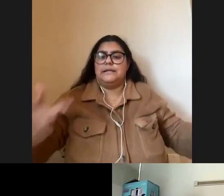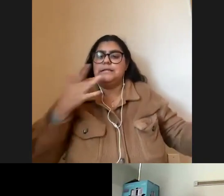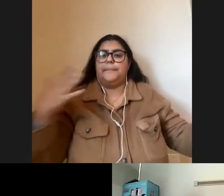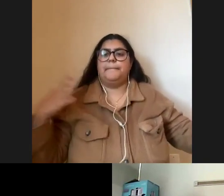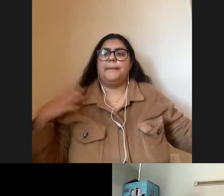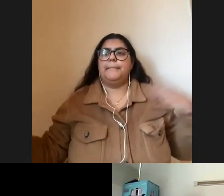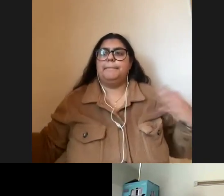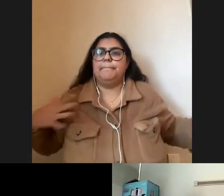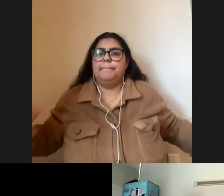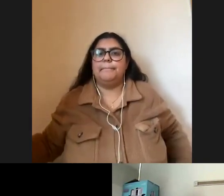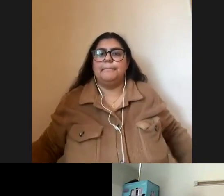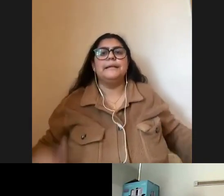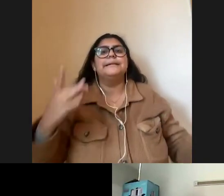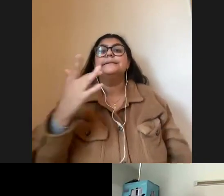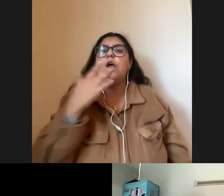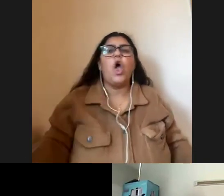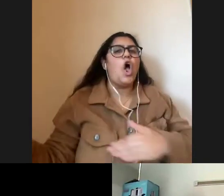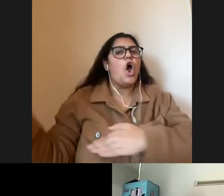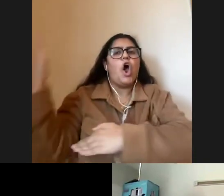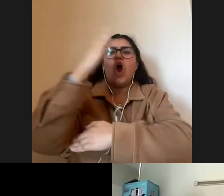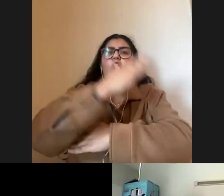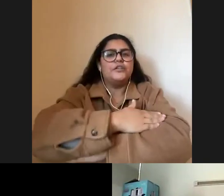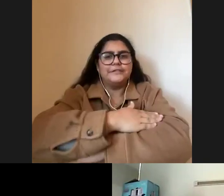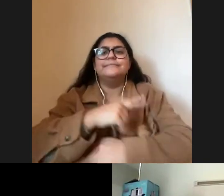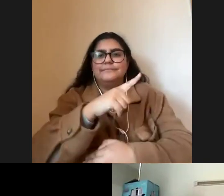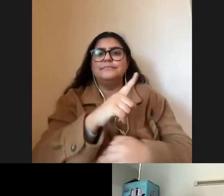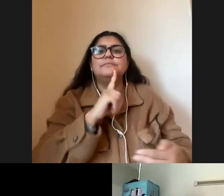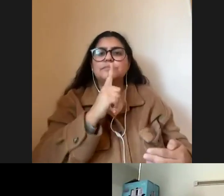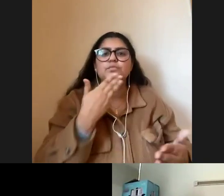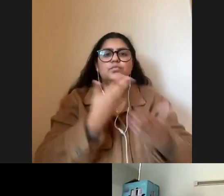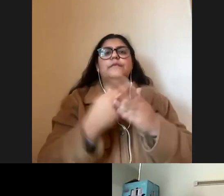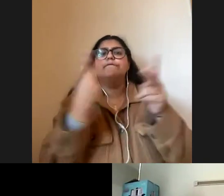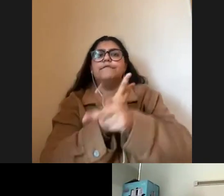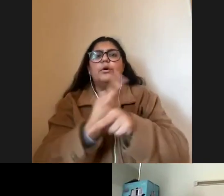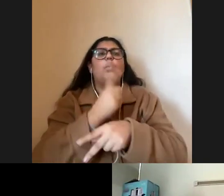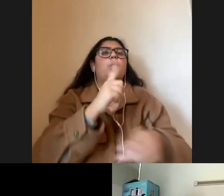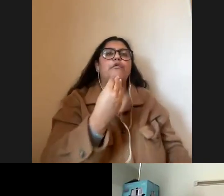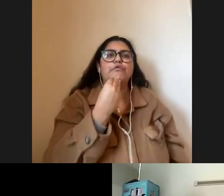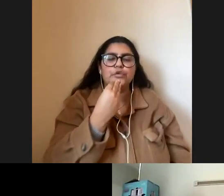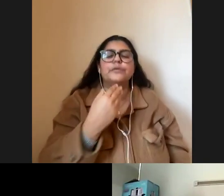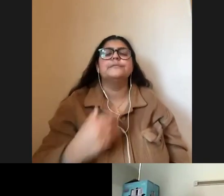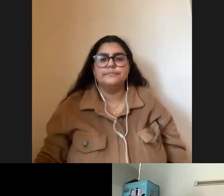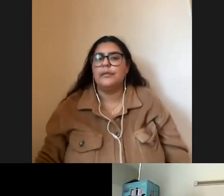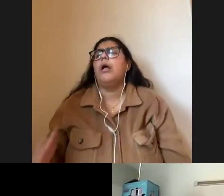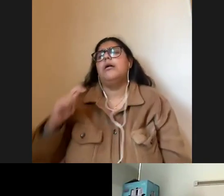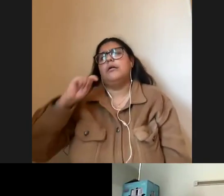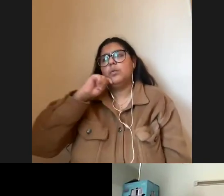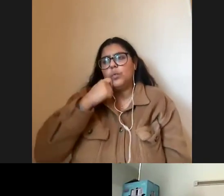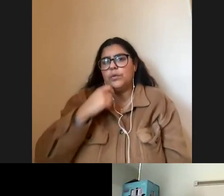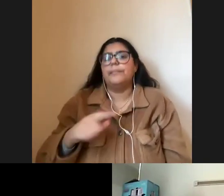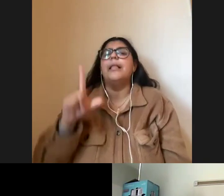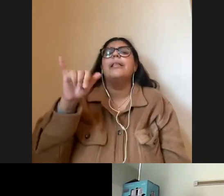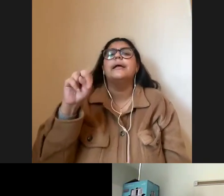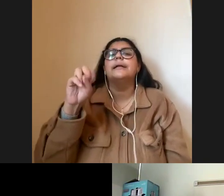long, tasting its environment. So they're really good at figuring out where food is and things like that. Super cool. Linda from